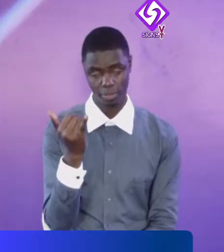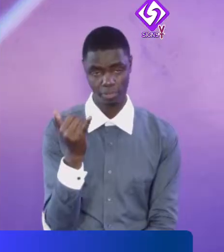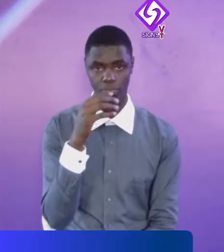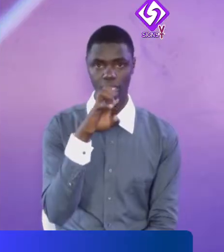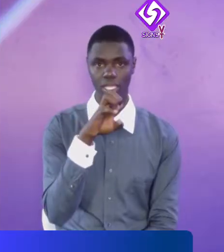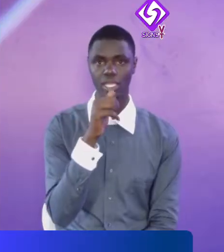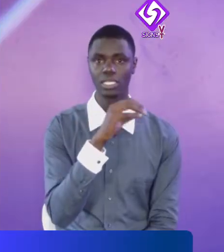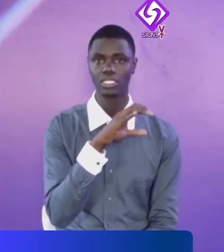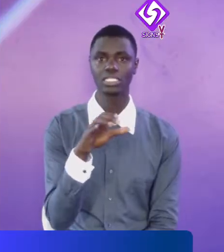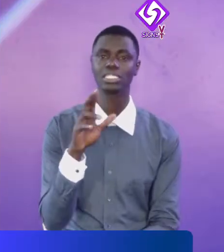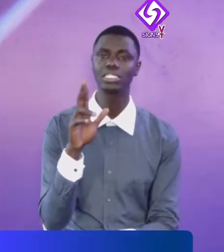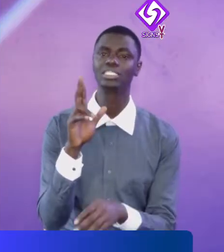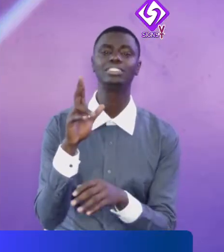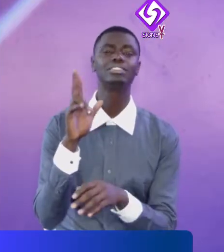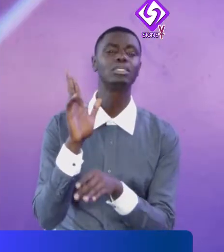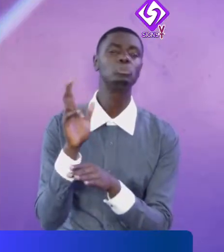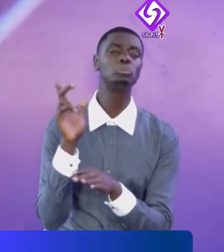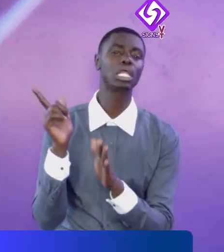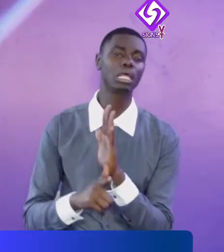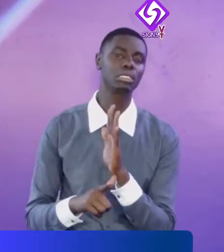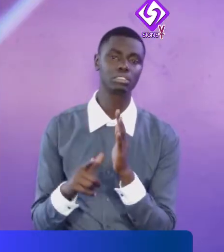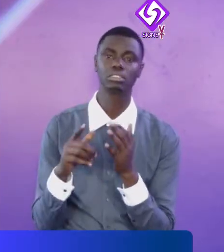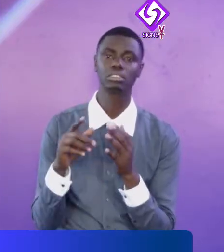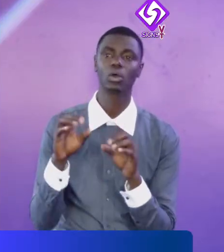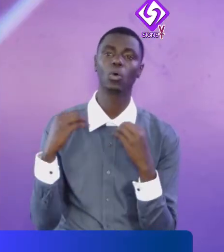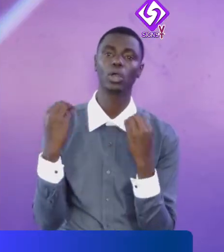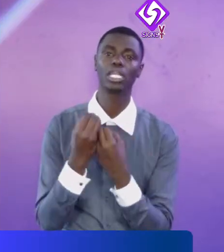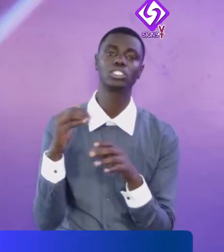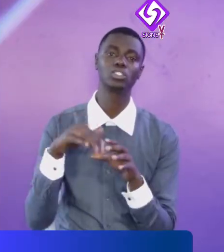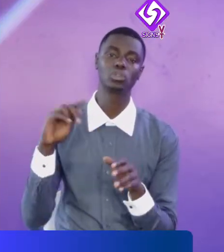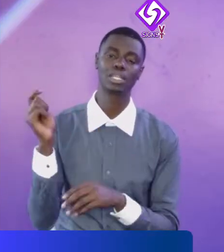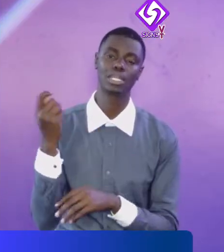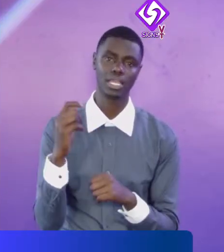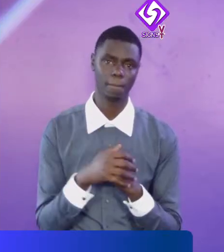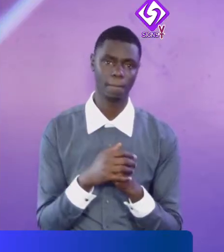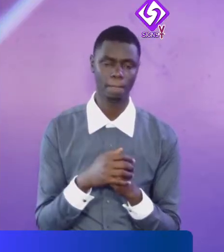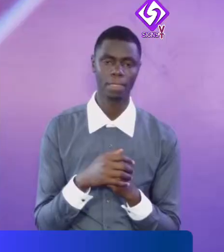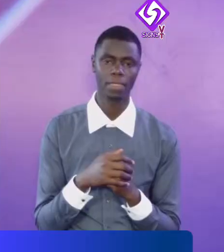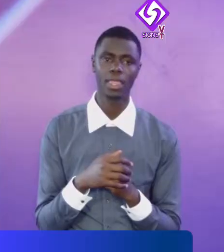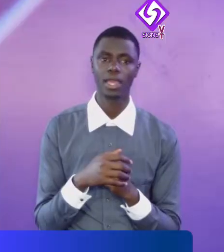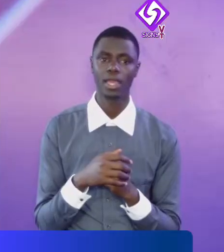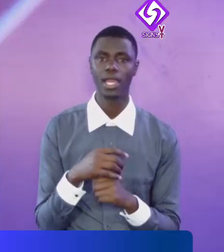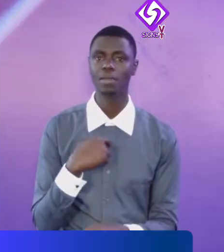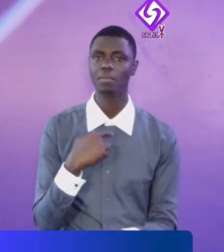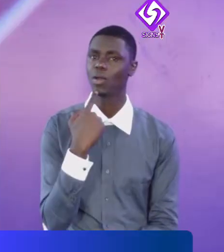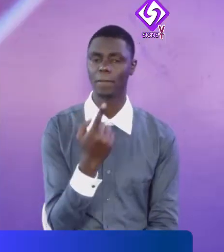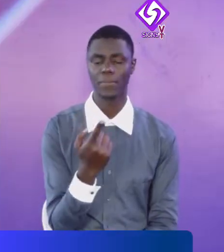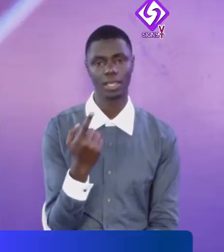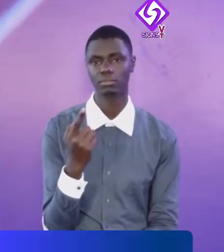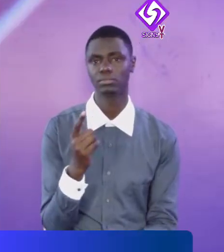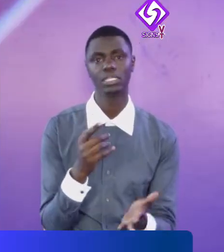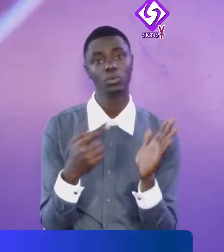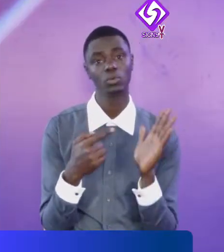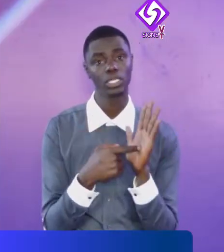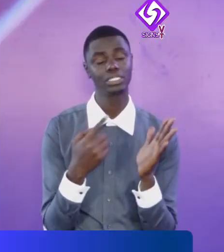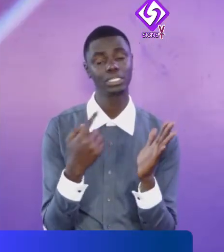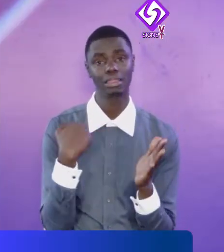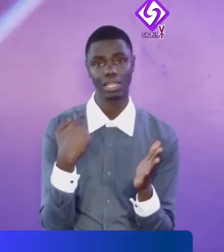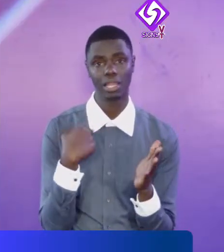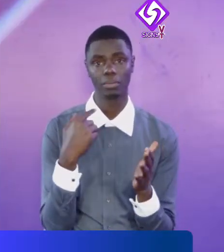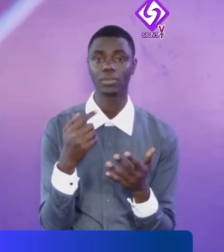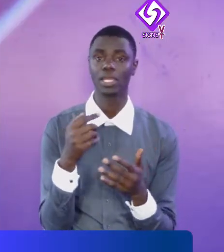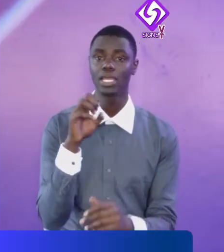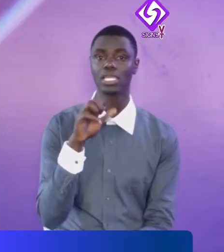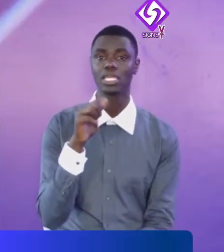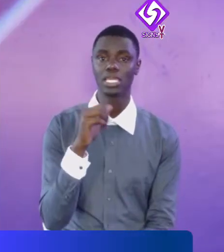EACC is the most useless entity we have in Kenya. And Alan, I'm an economist, let me use numbers. EACC was set up